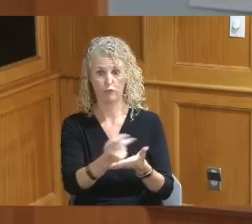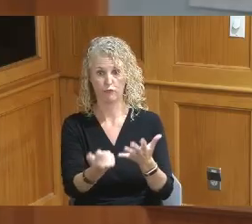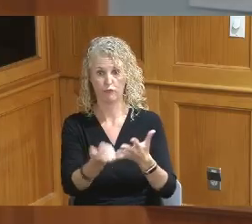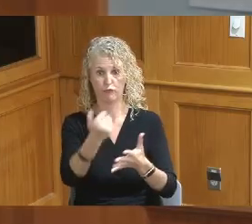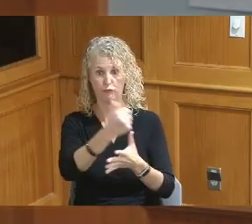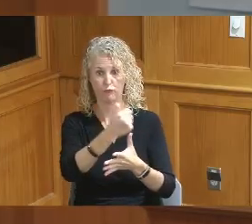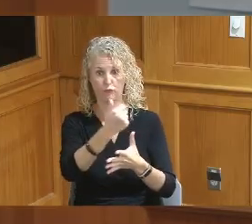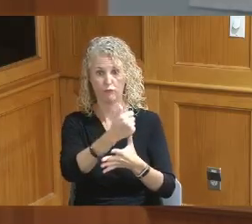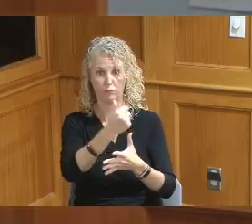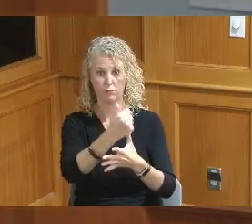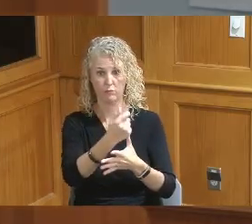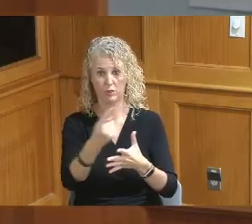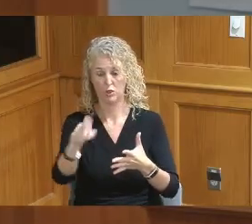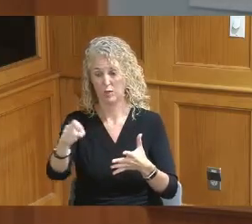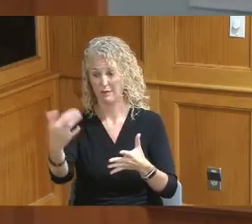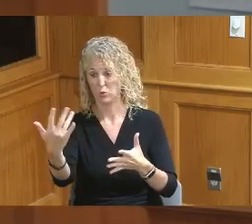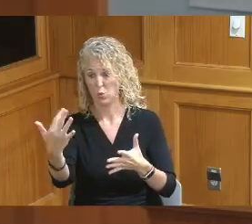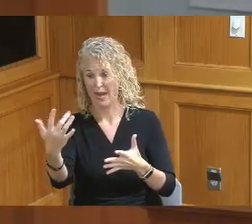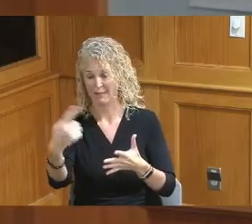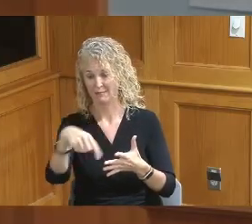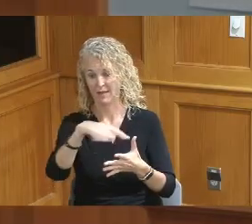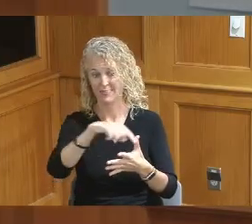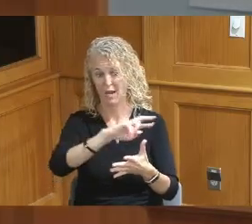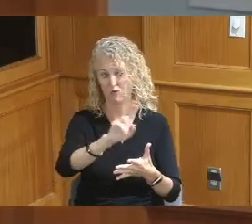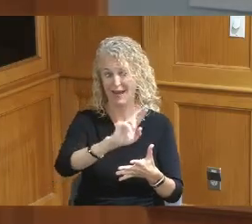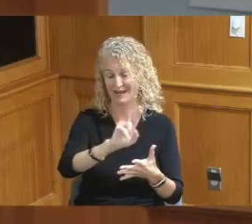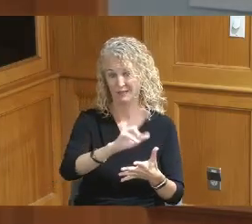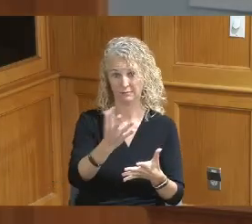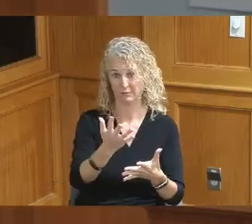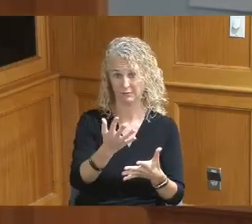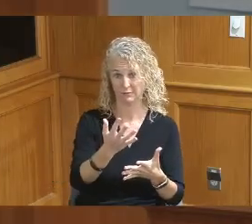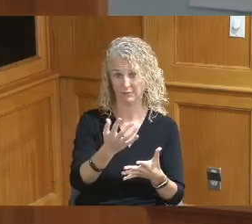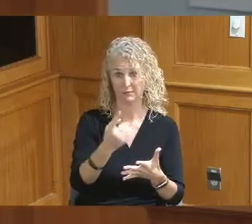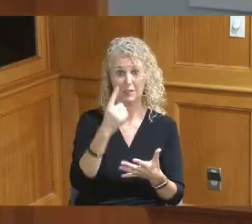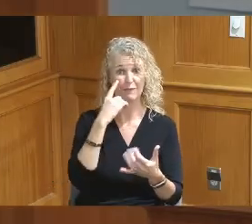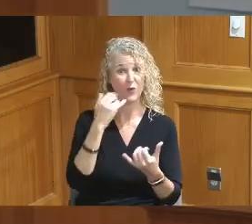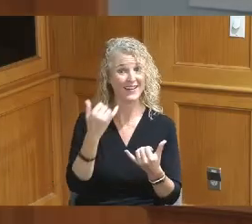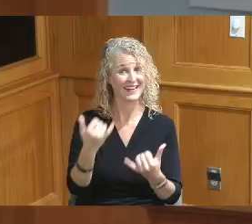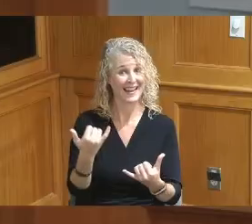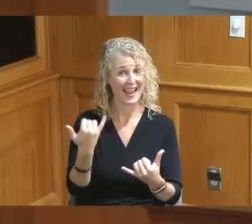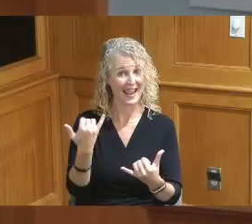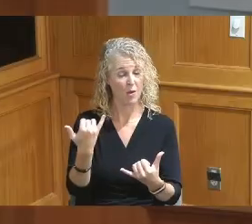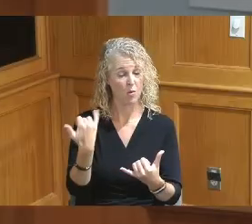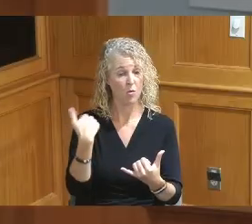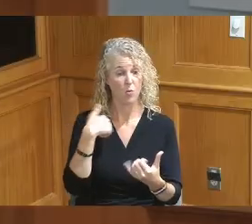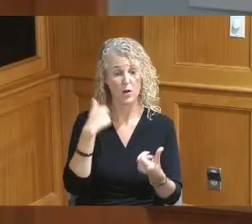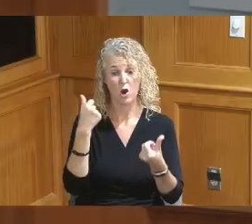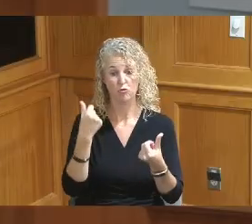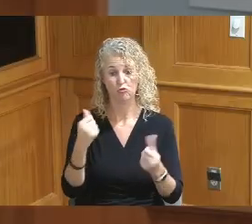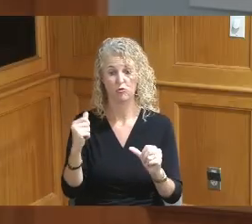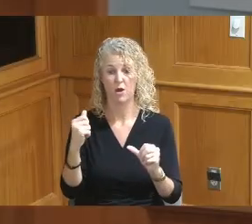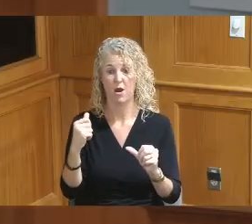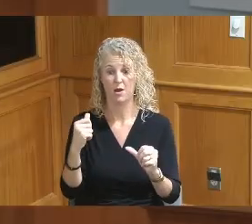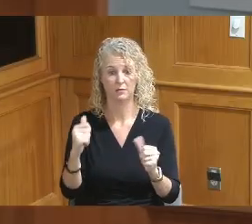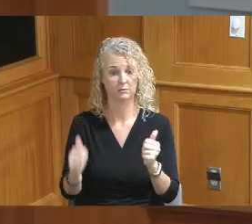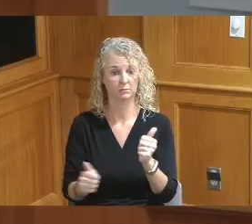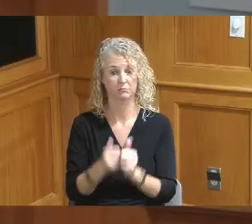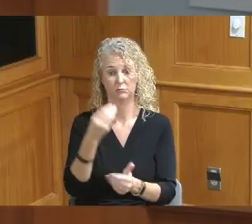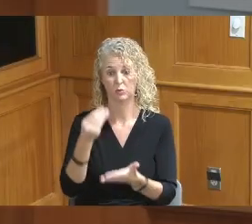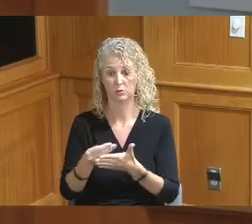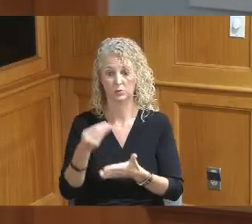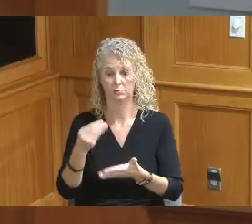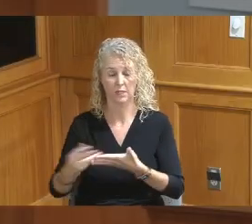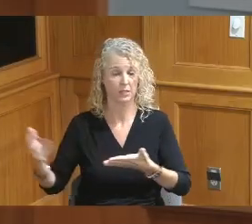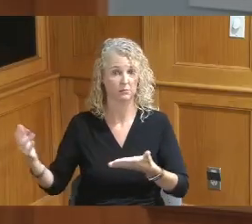the next ones, hey, you've got to wait until next year to see what happens. But we're trying to maximize how much we can do with